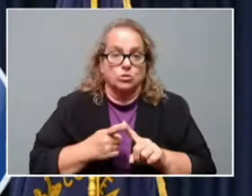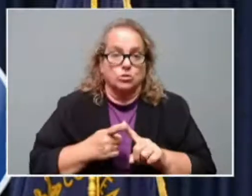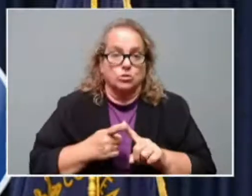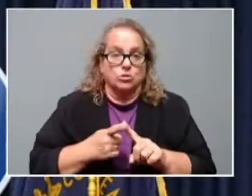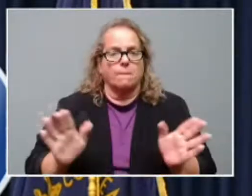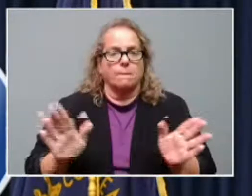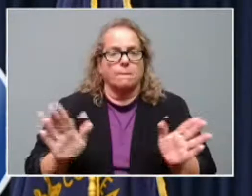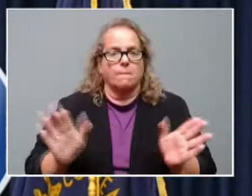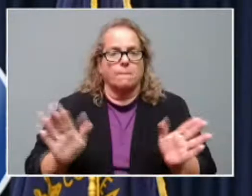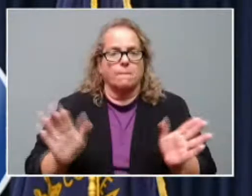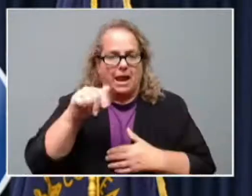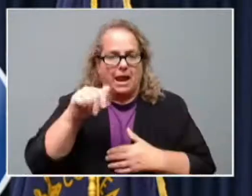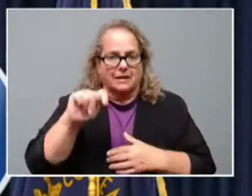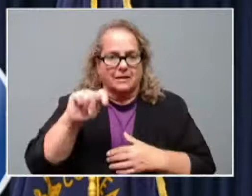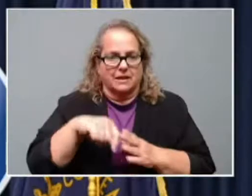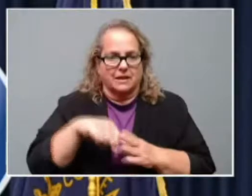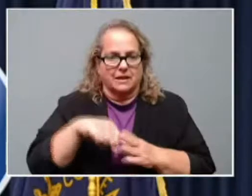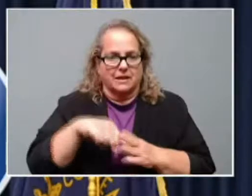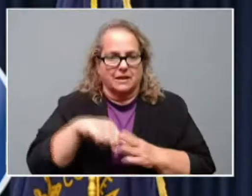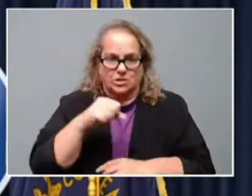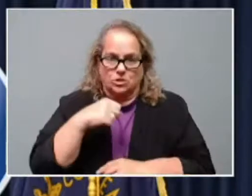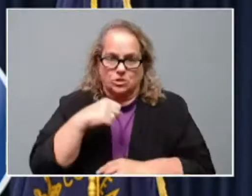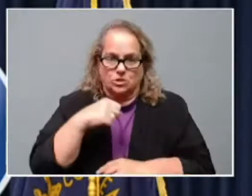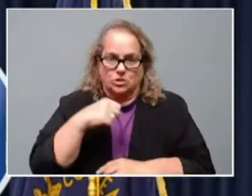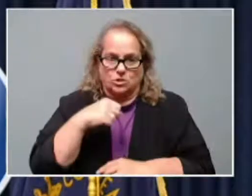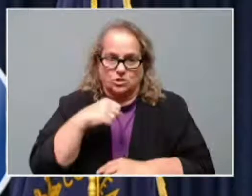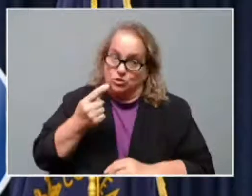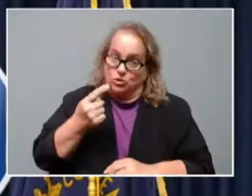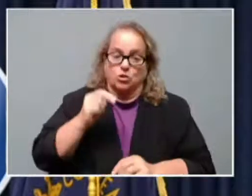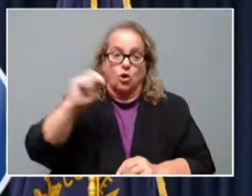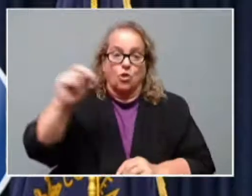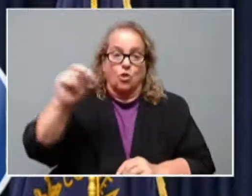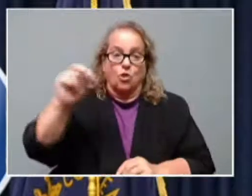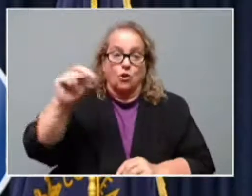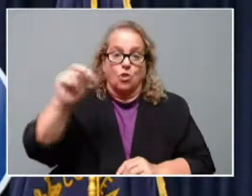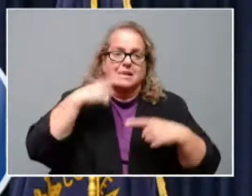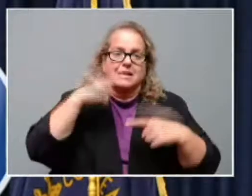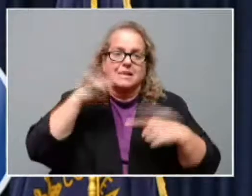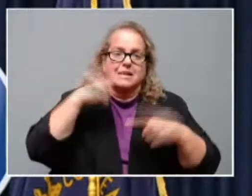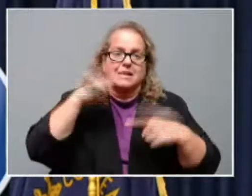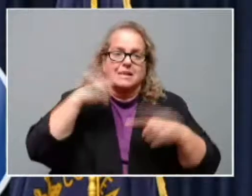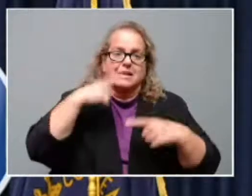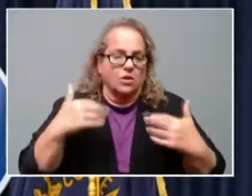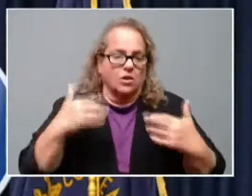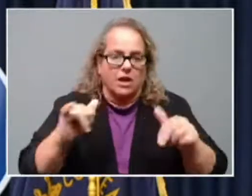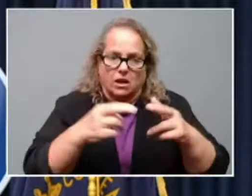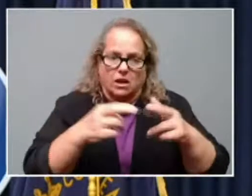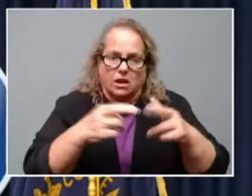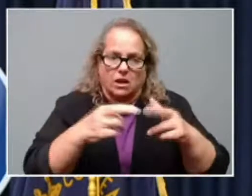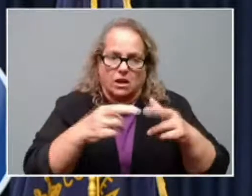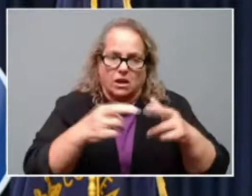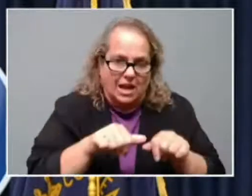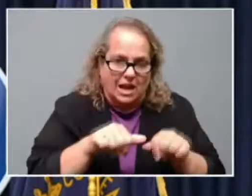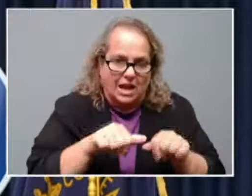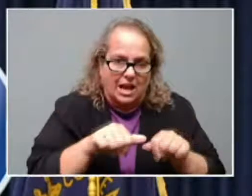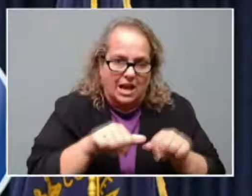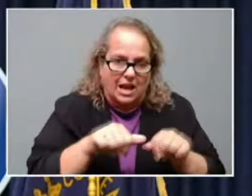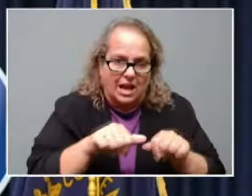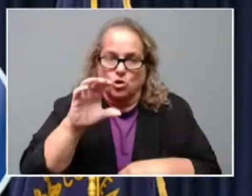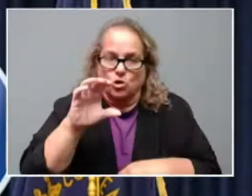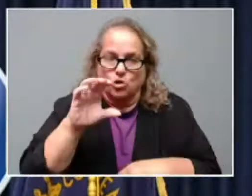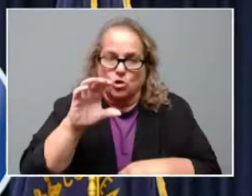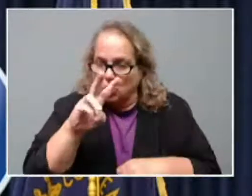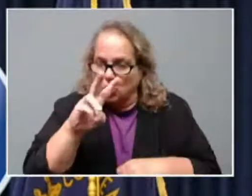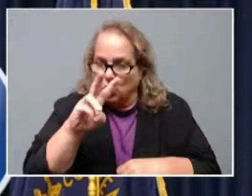States. We were first. Northern Kentucky's announcements, the region is like the rest of Kentucky on fire. Nucor's